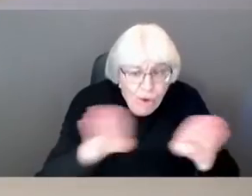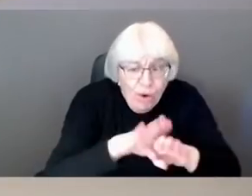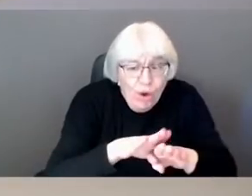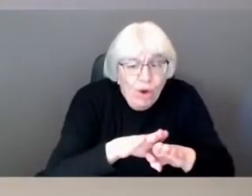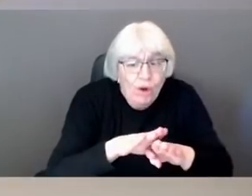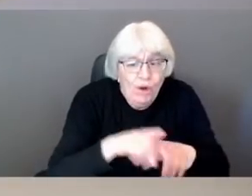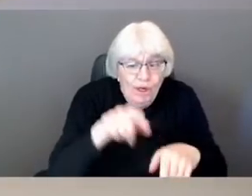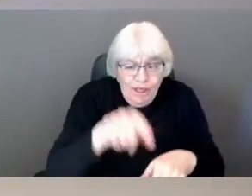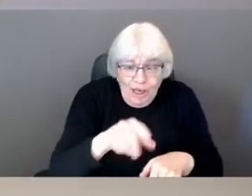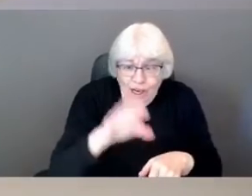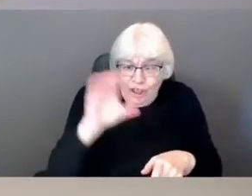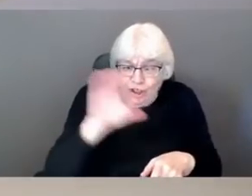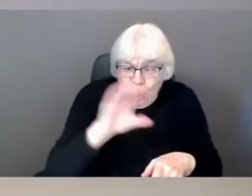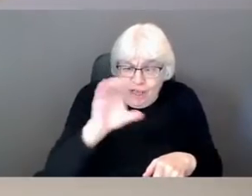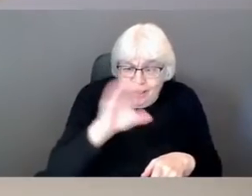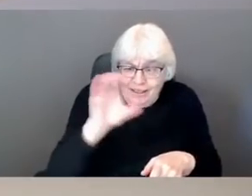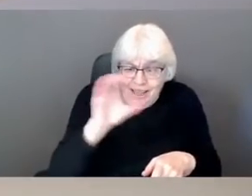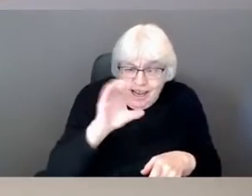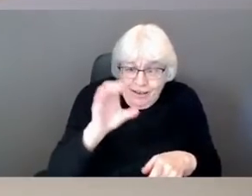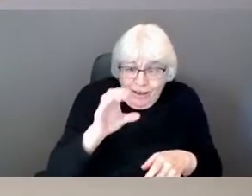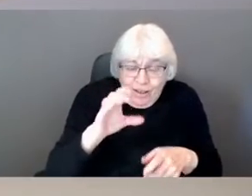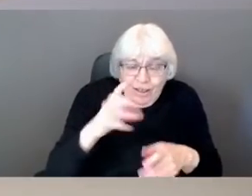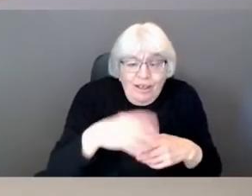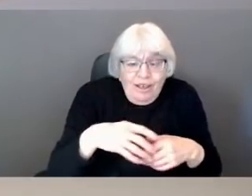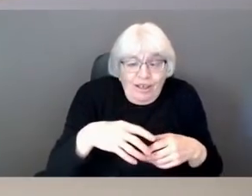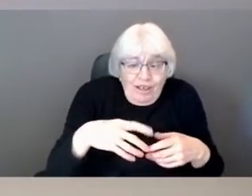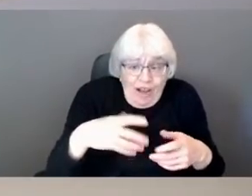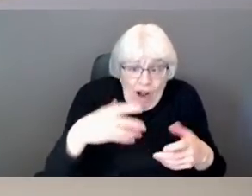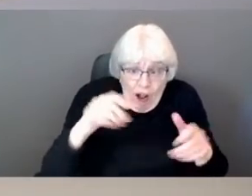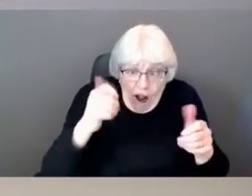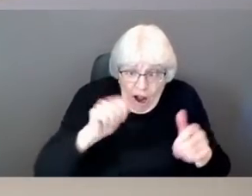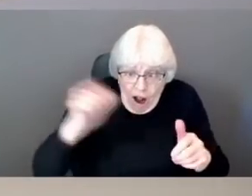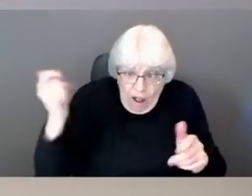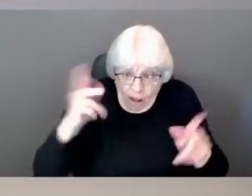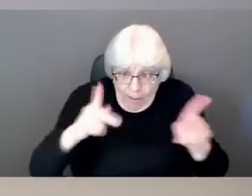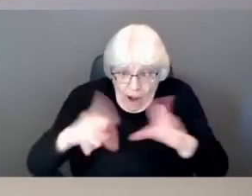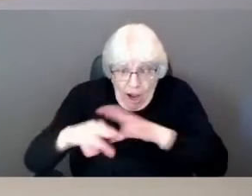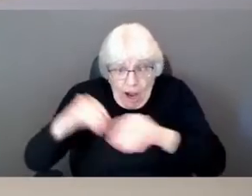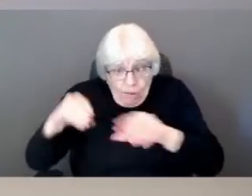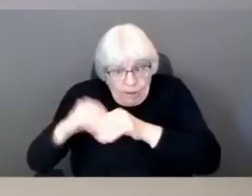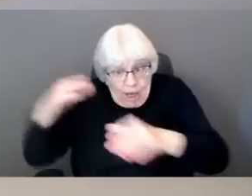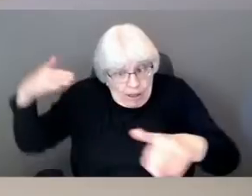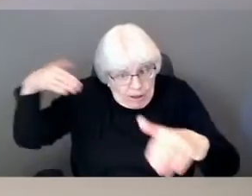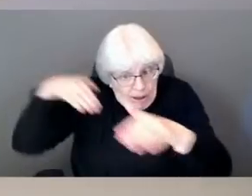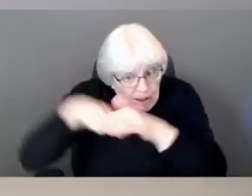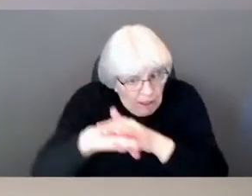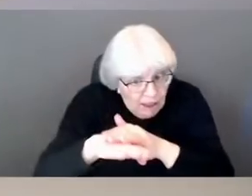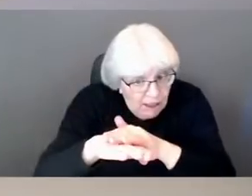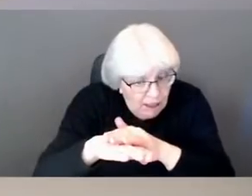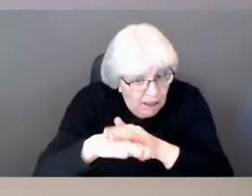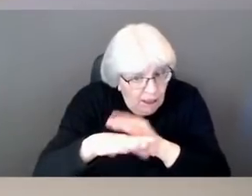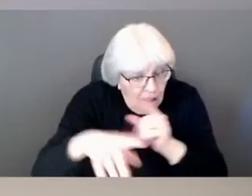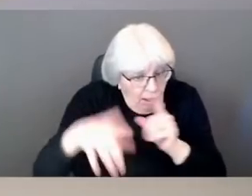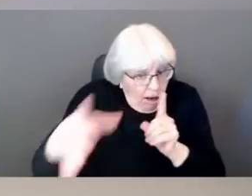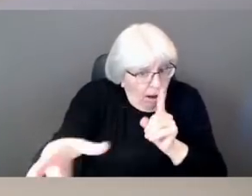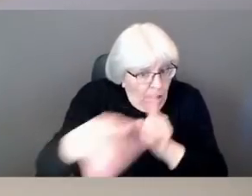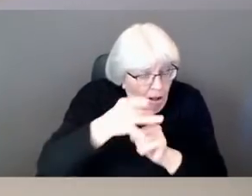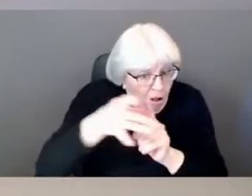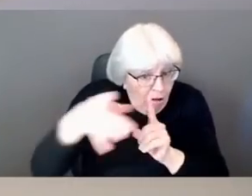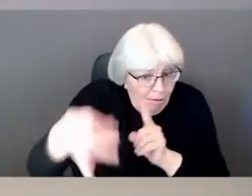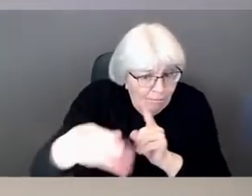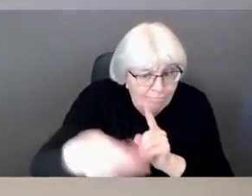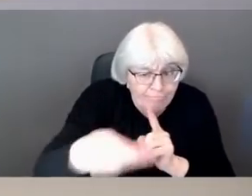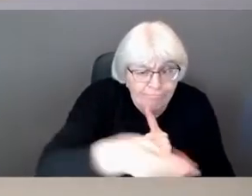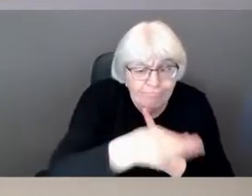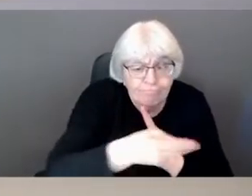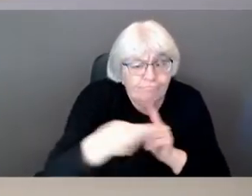exposure or if we can. So at this point, it's not considered a public exposure based on the